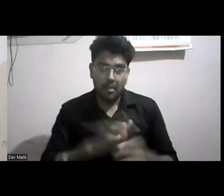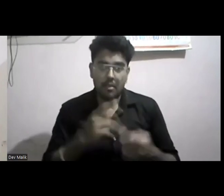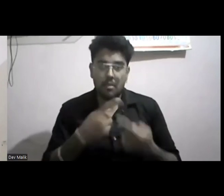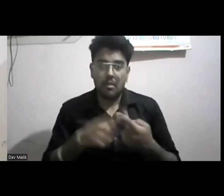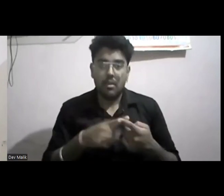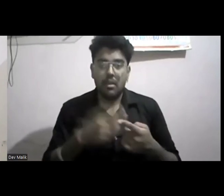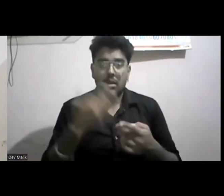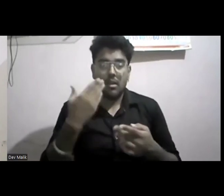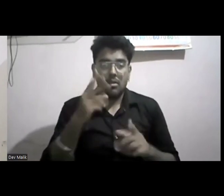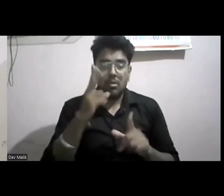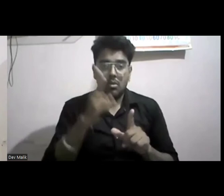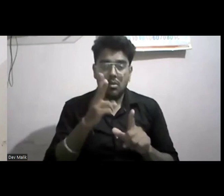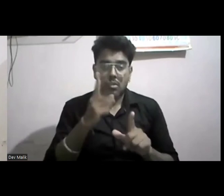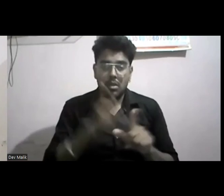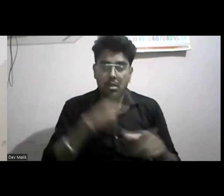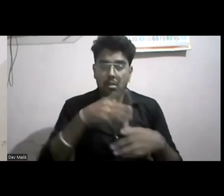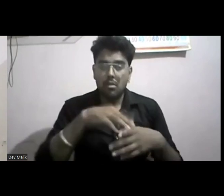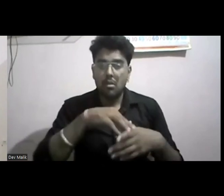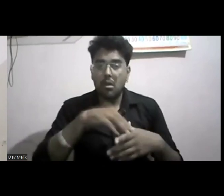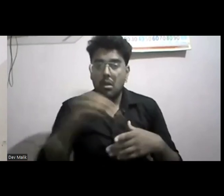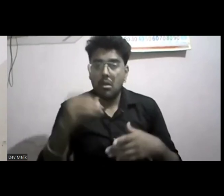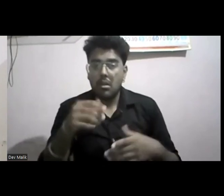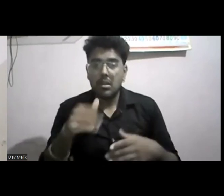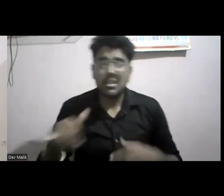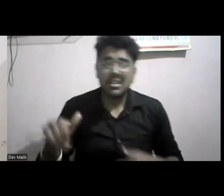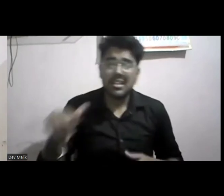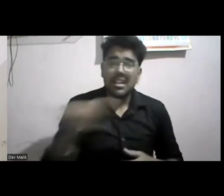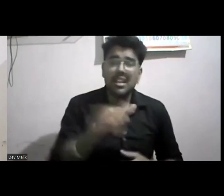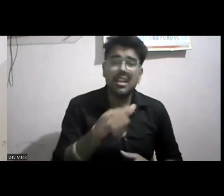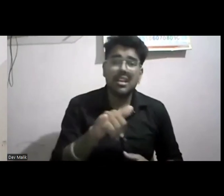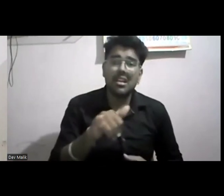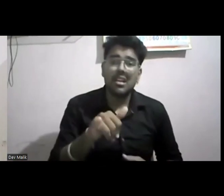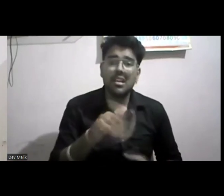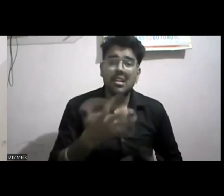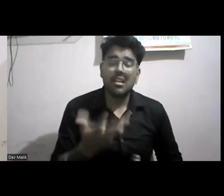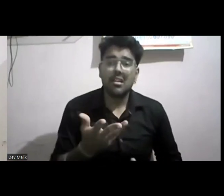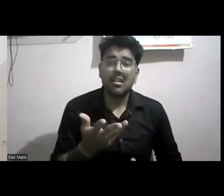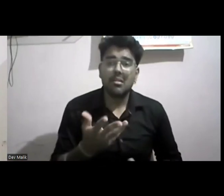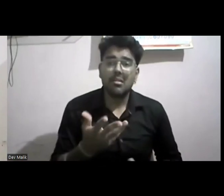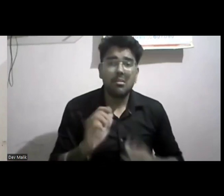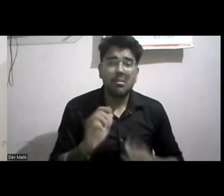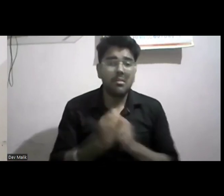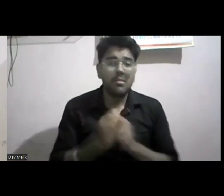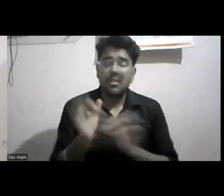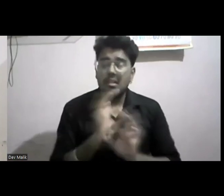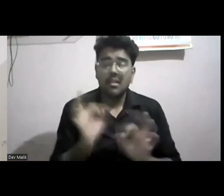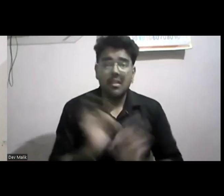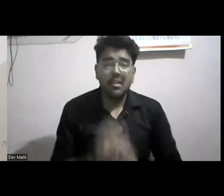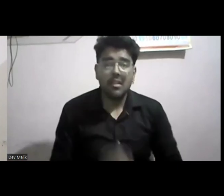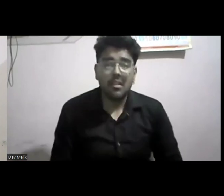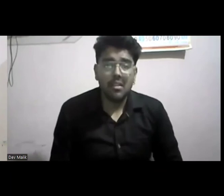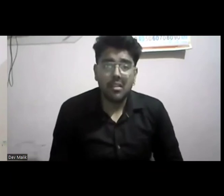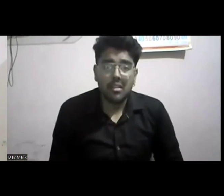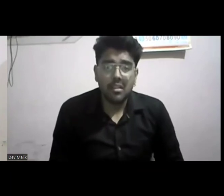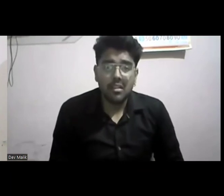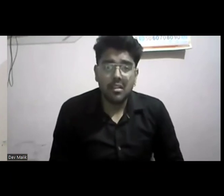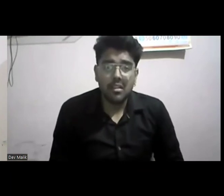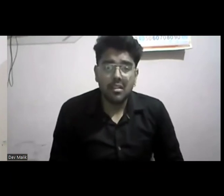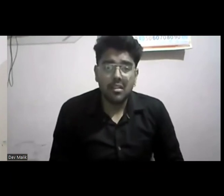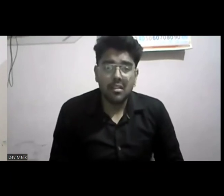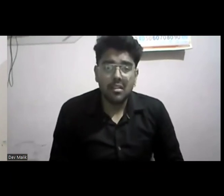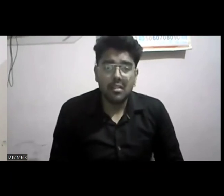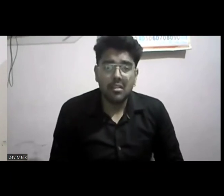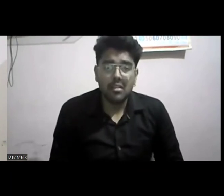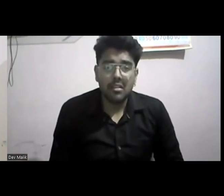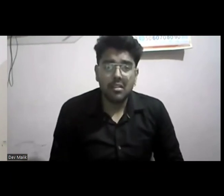became as usual, as panic, as depressed. So I believe that what to do